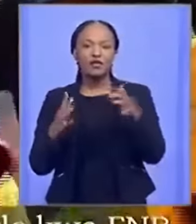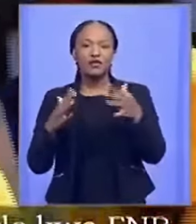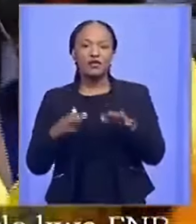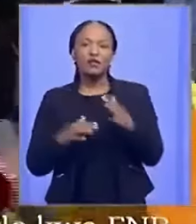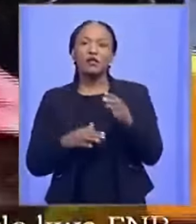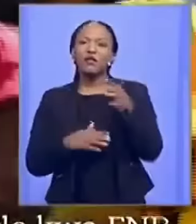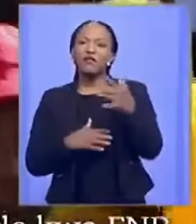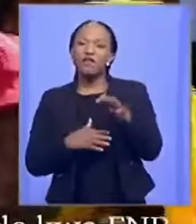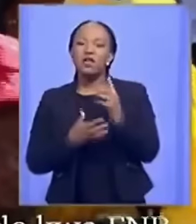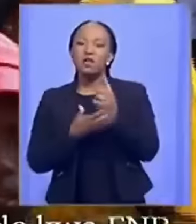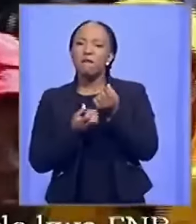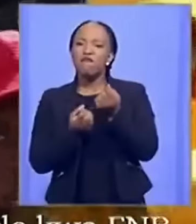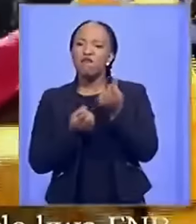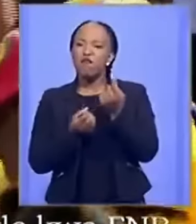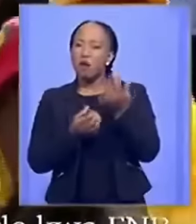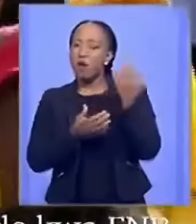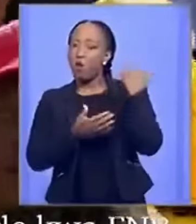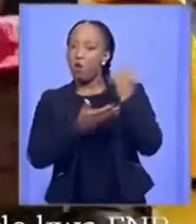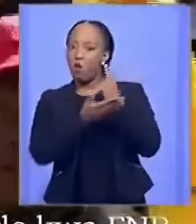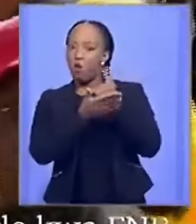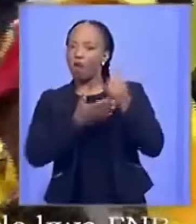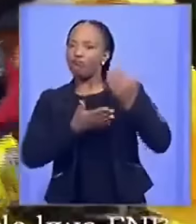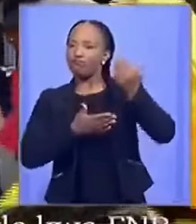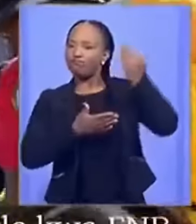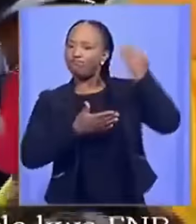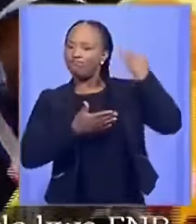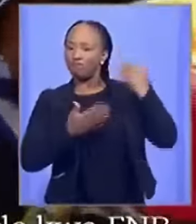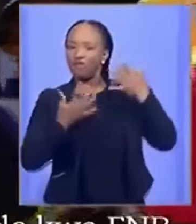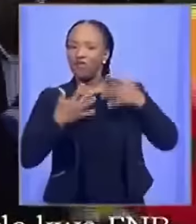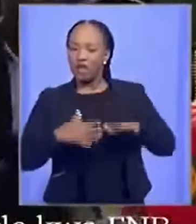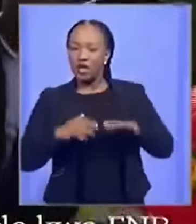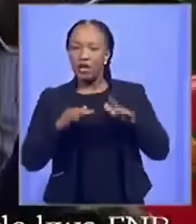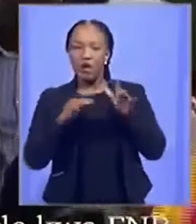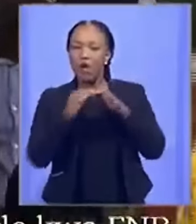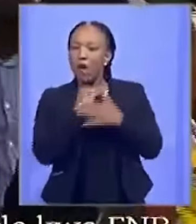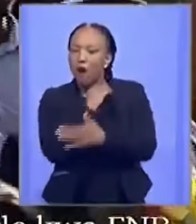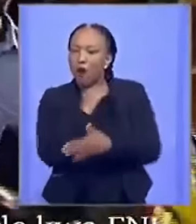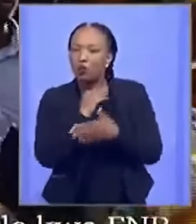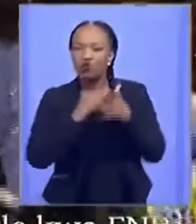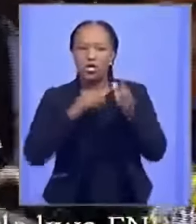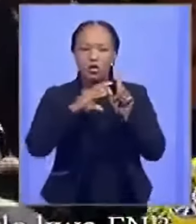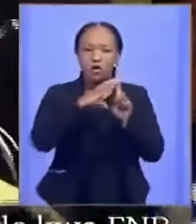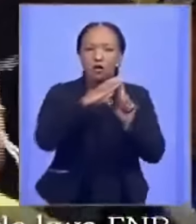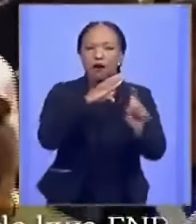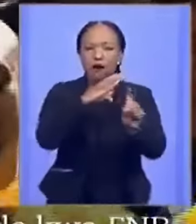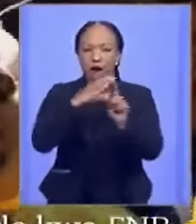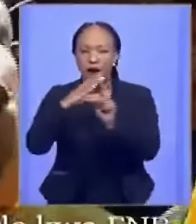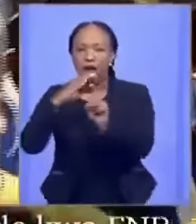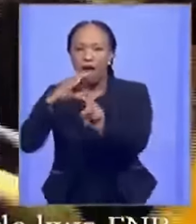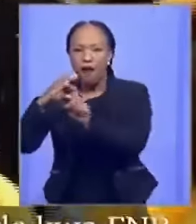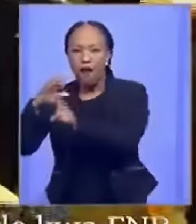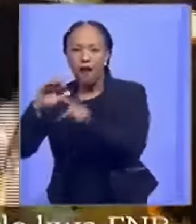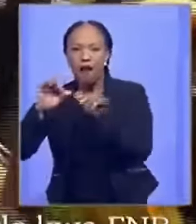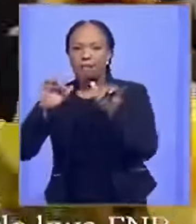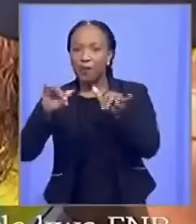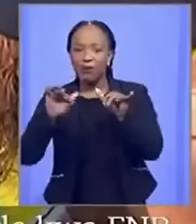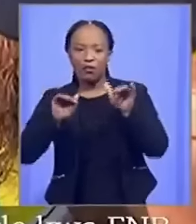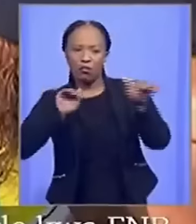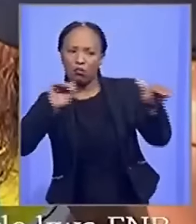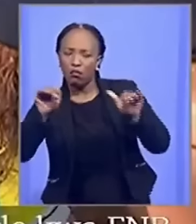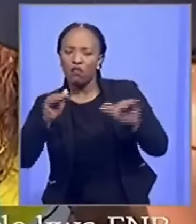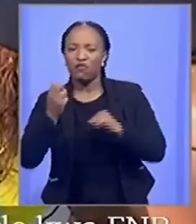dibekeng di le robedi tse di fetileng a ralala lenaga a ngoka batlhophi. The response of the people here is